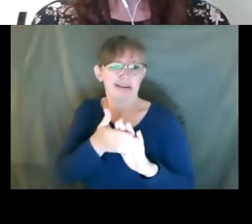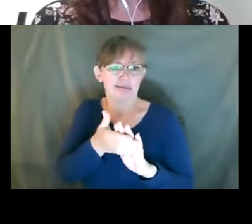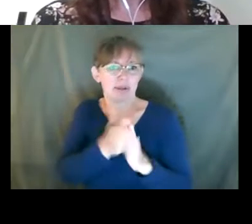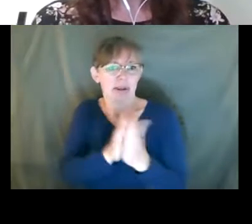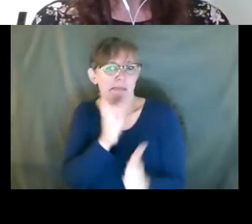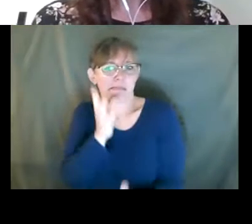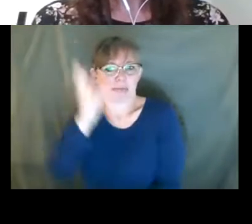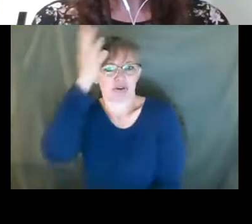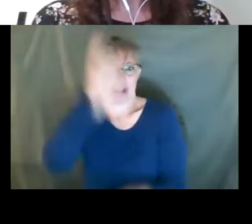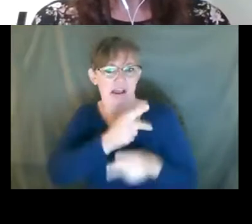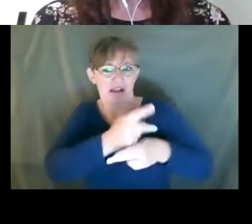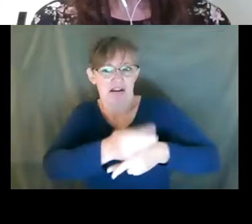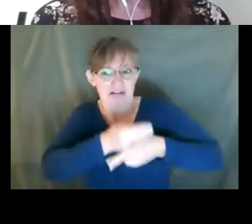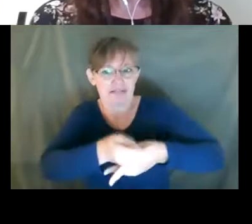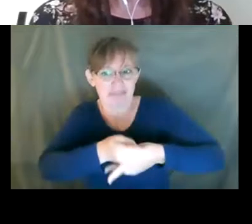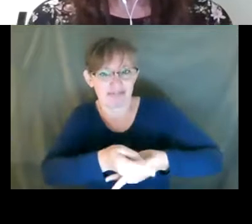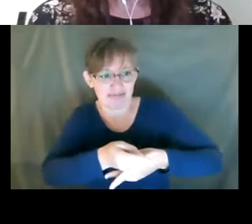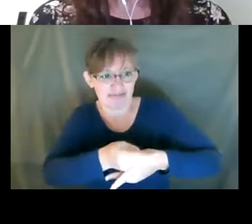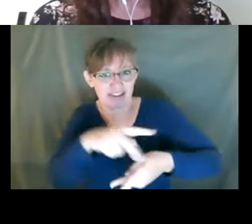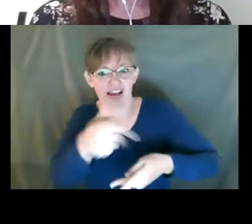and they start to tend to the other